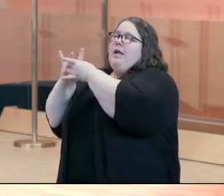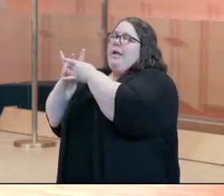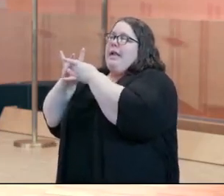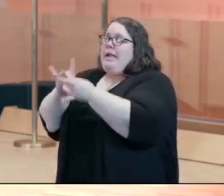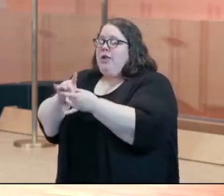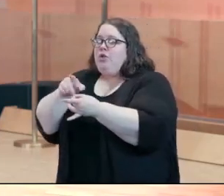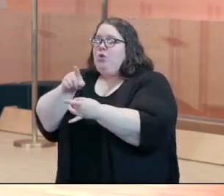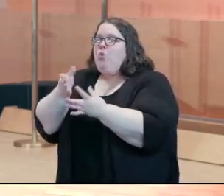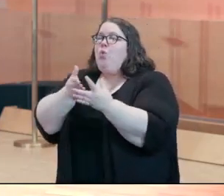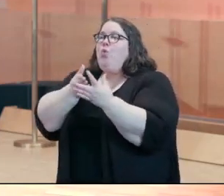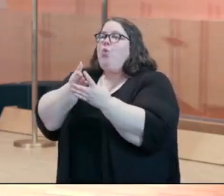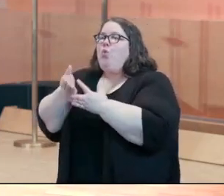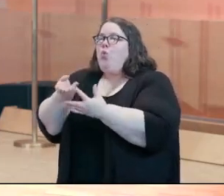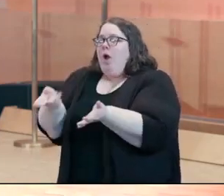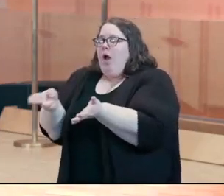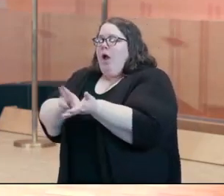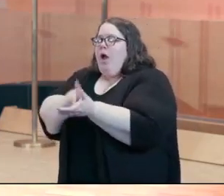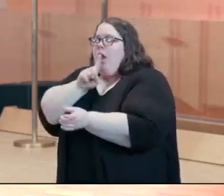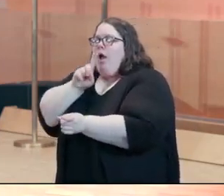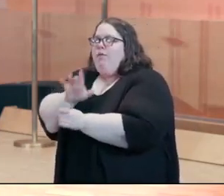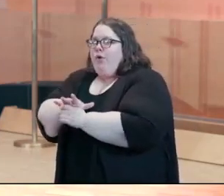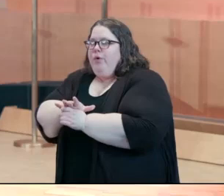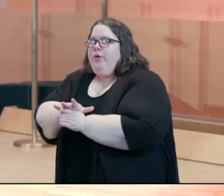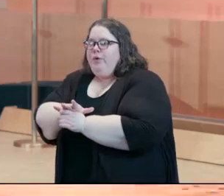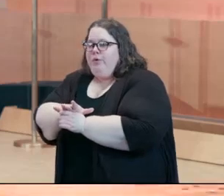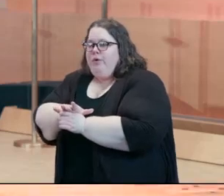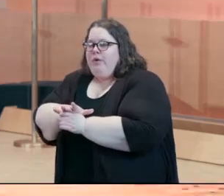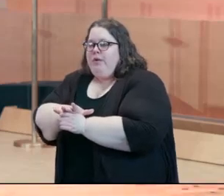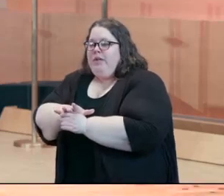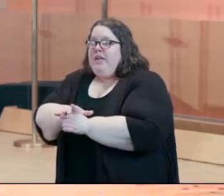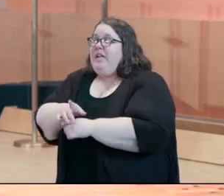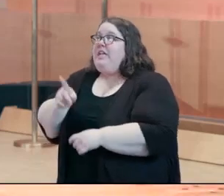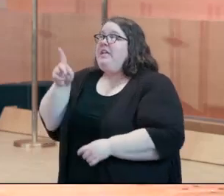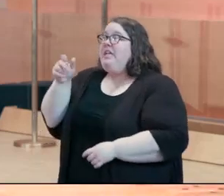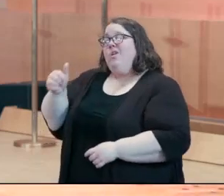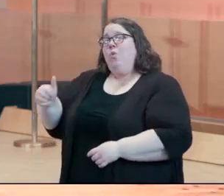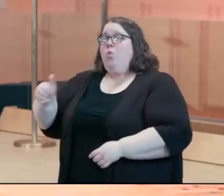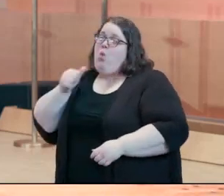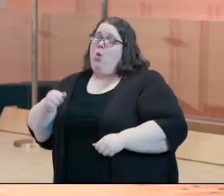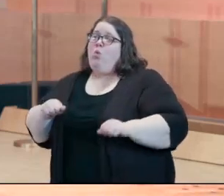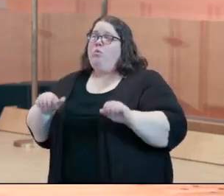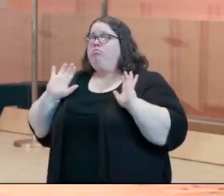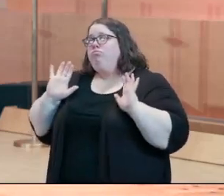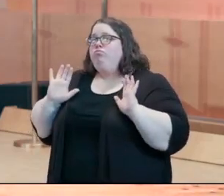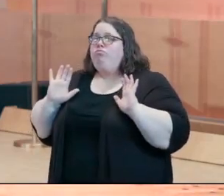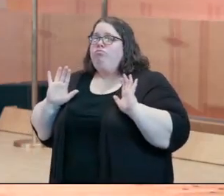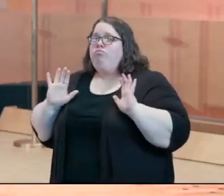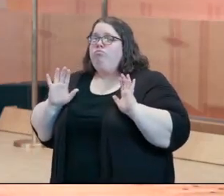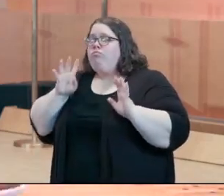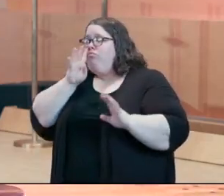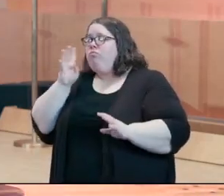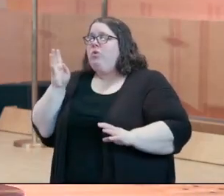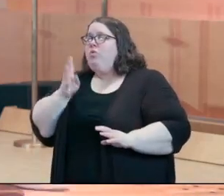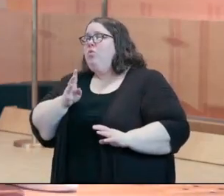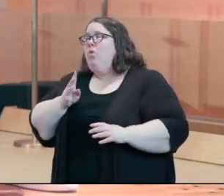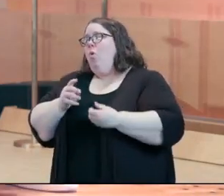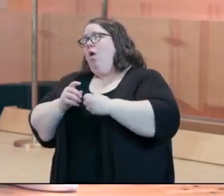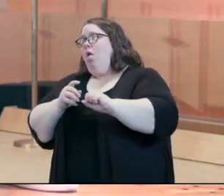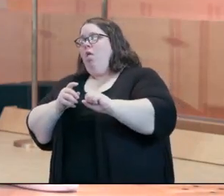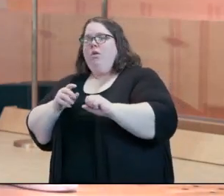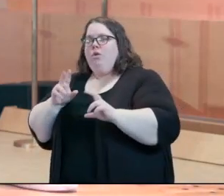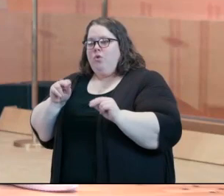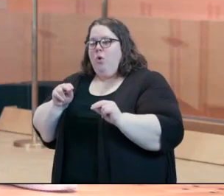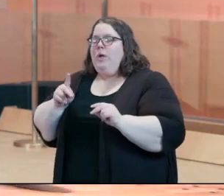It's not just God won't forsake you. God can't forsake you. He has vowed to the deepest level that he